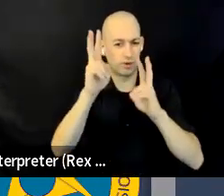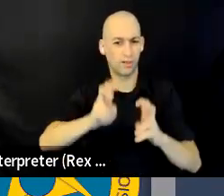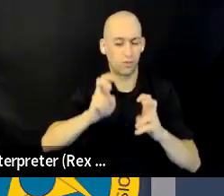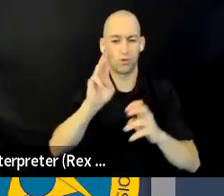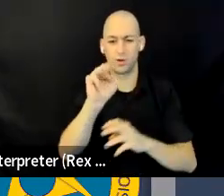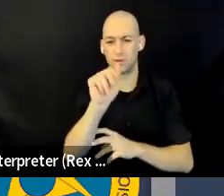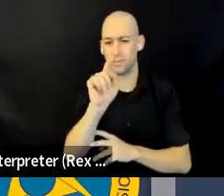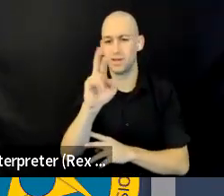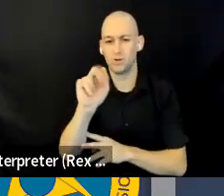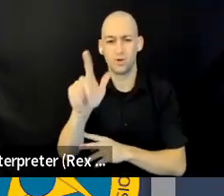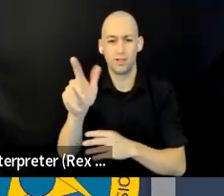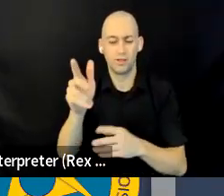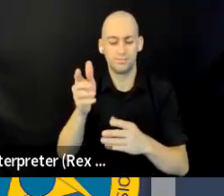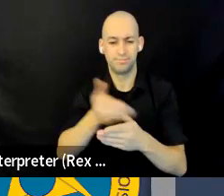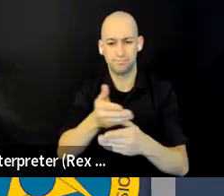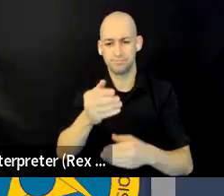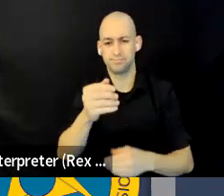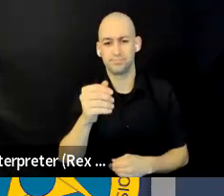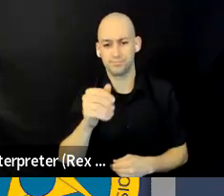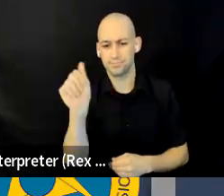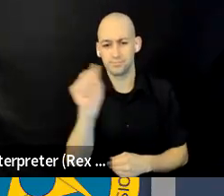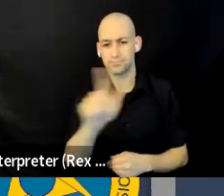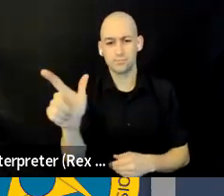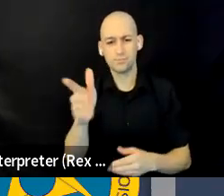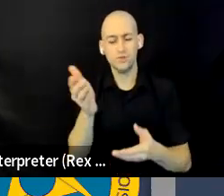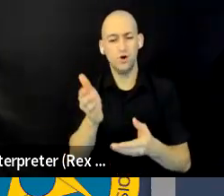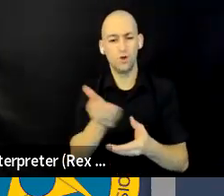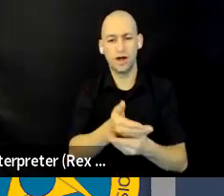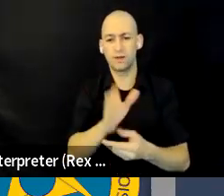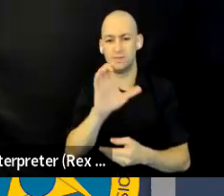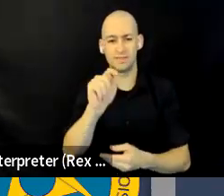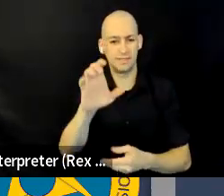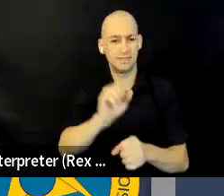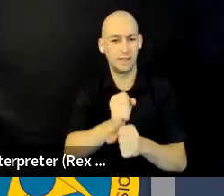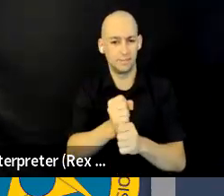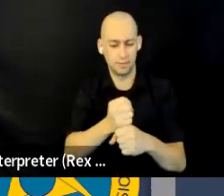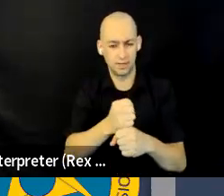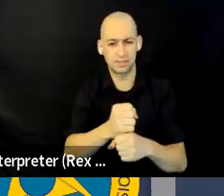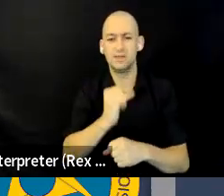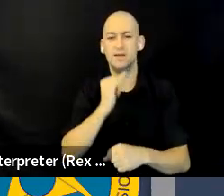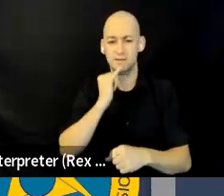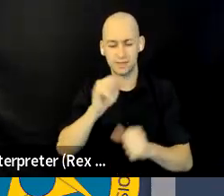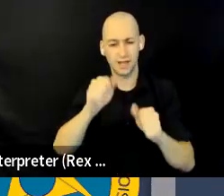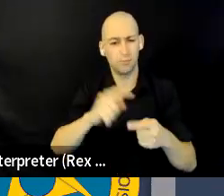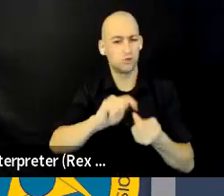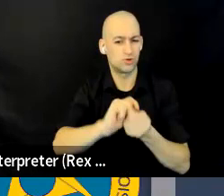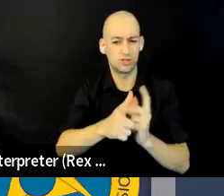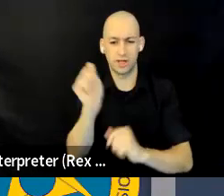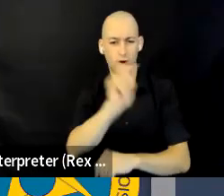tab. Any document the CTC creates can be translated into any language you need. Simply email us at